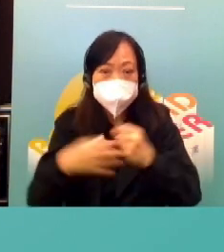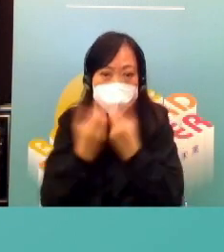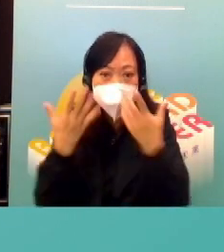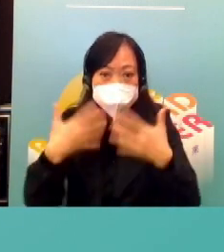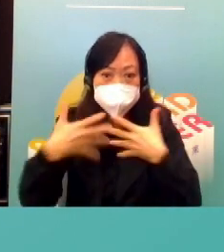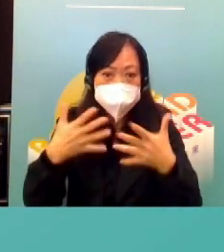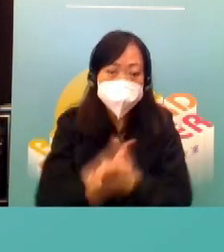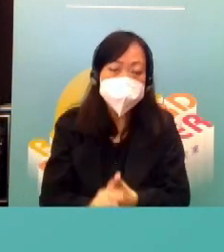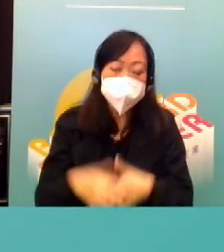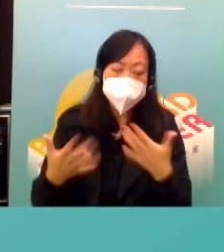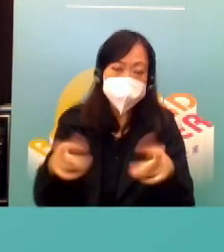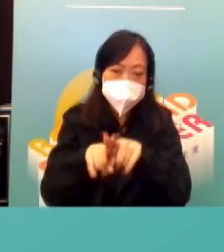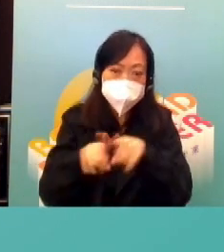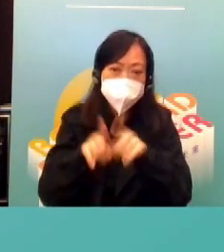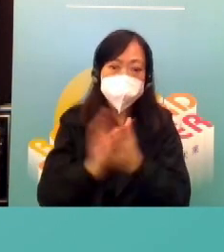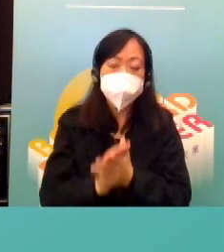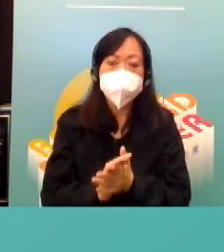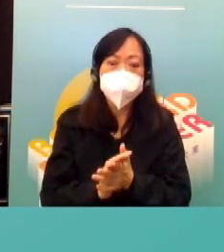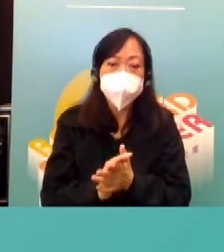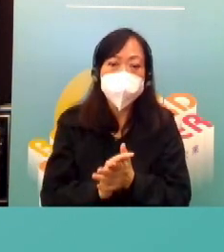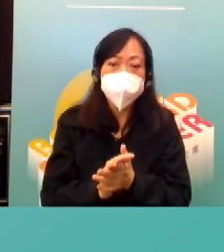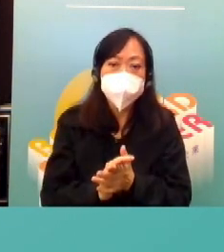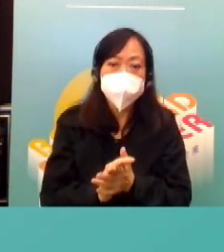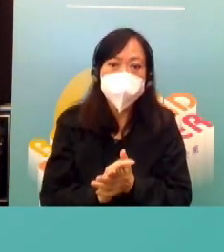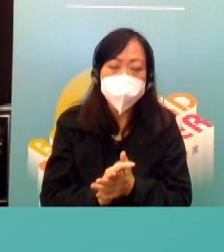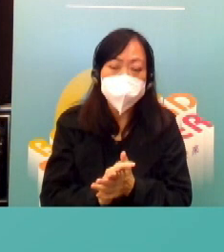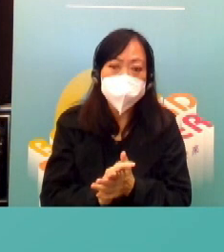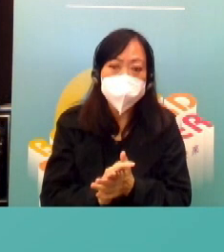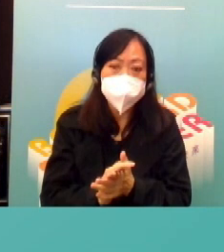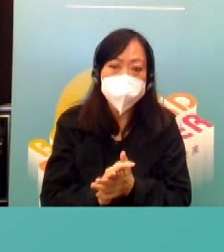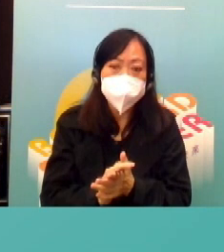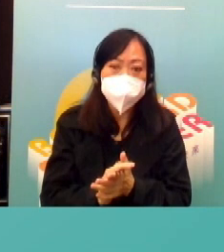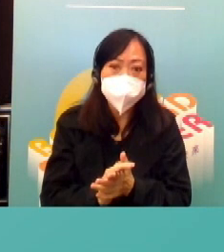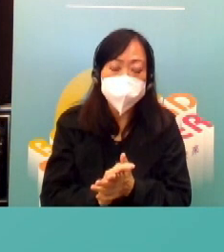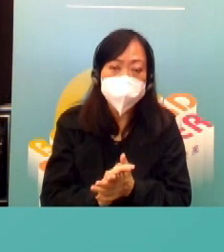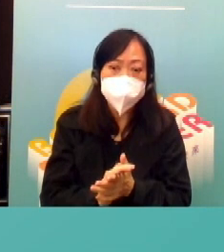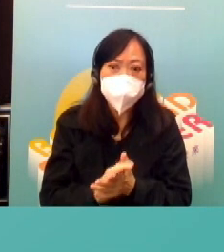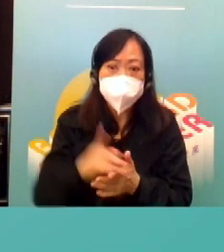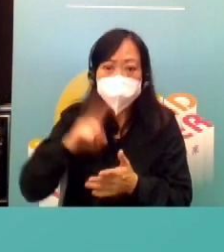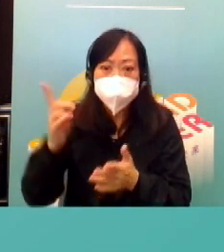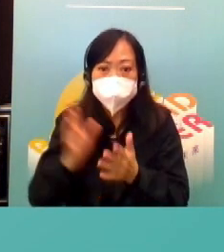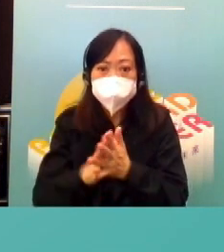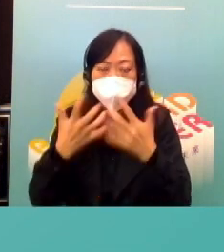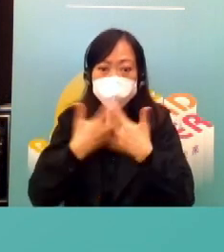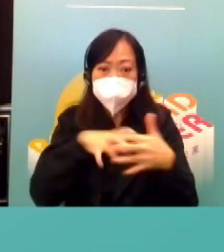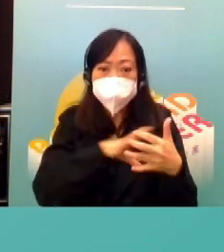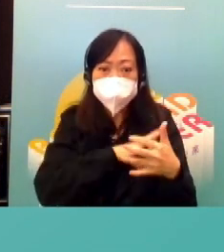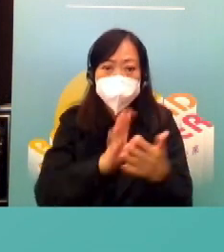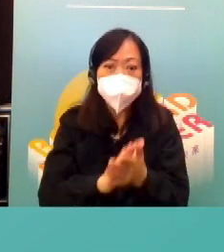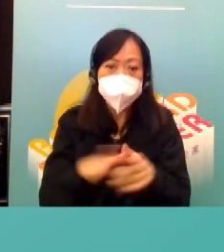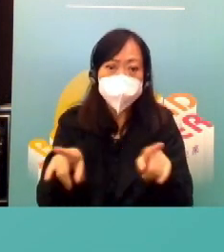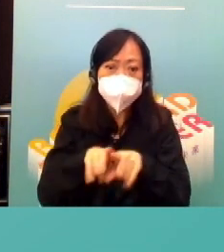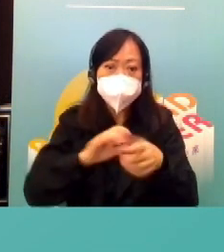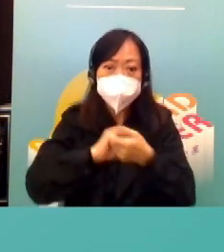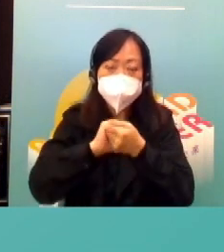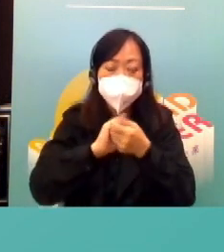organization about international development. And they told us that our